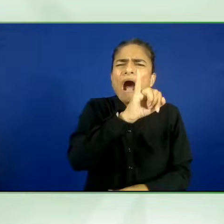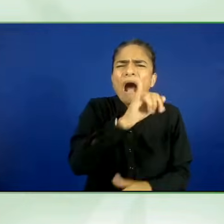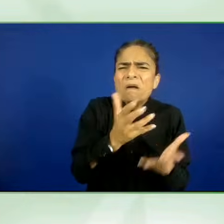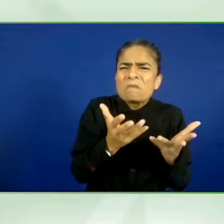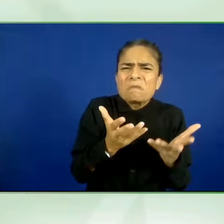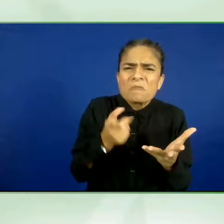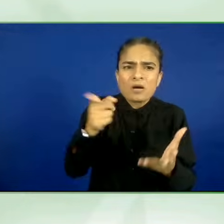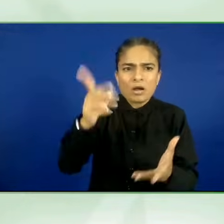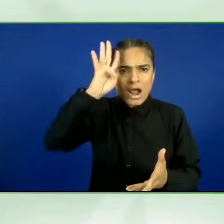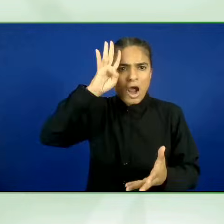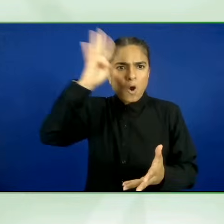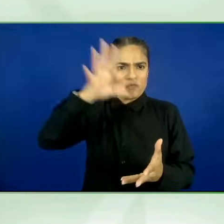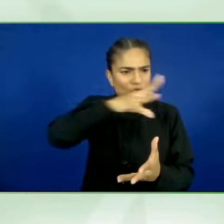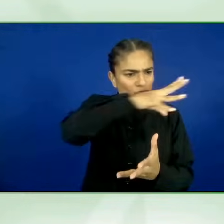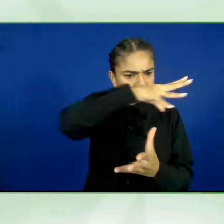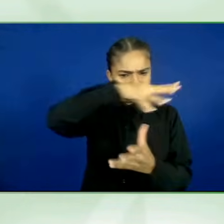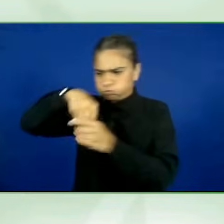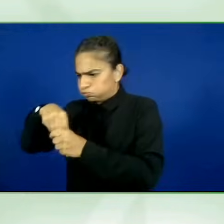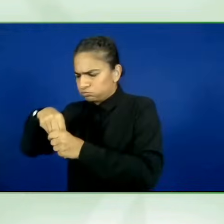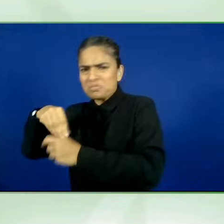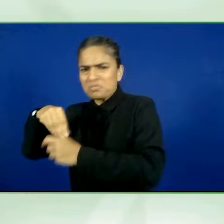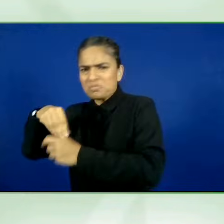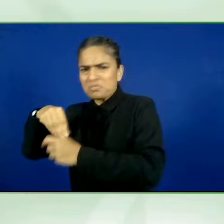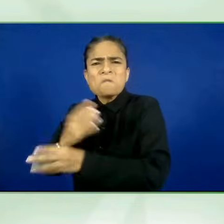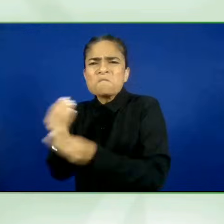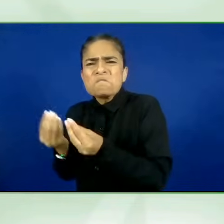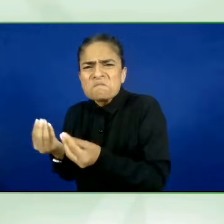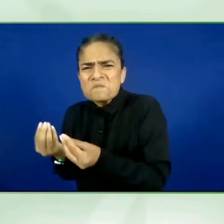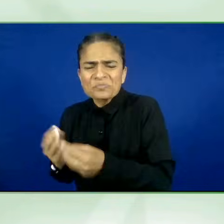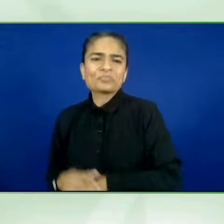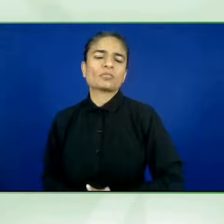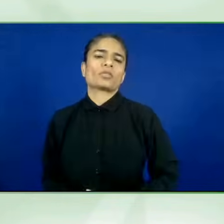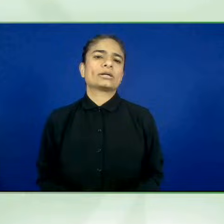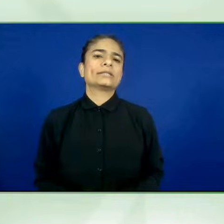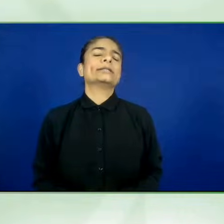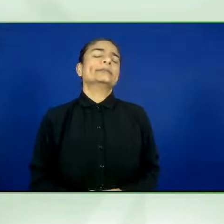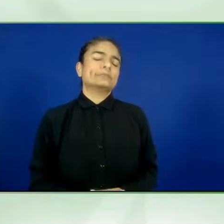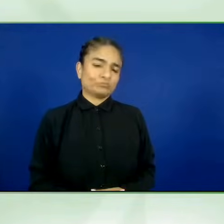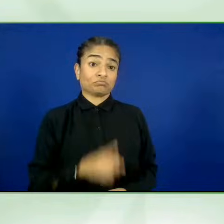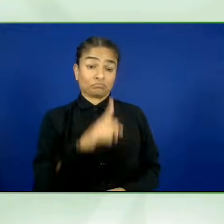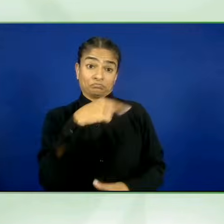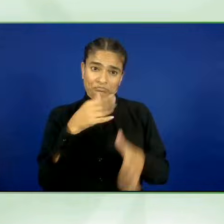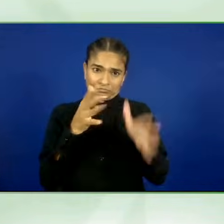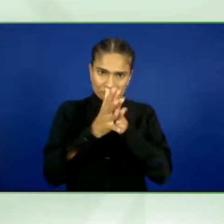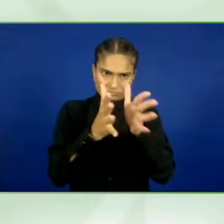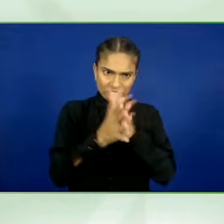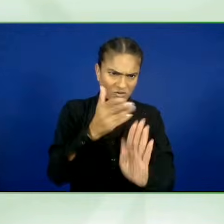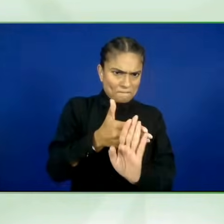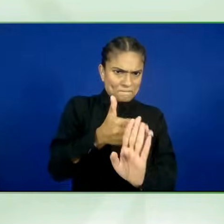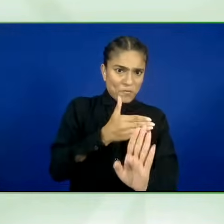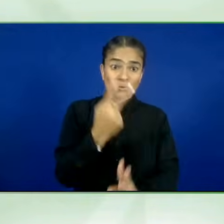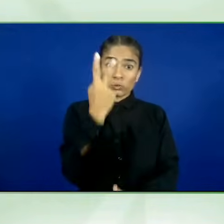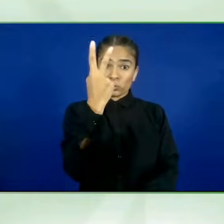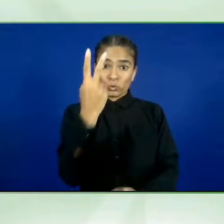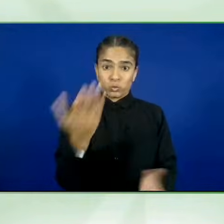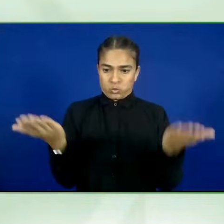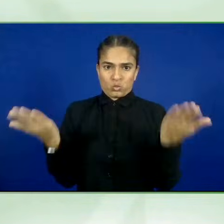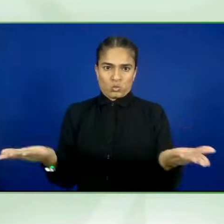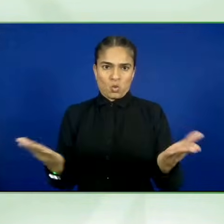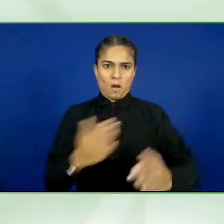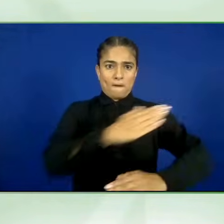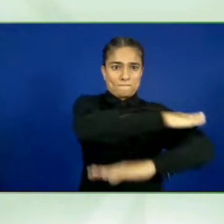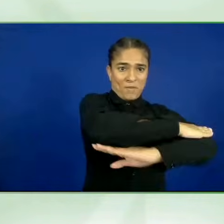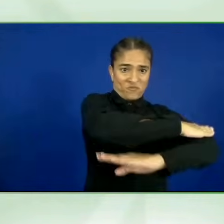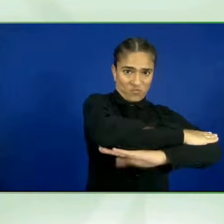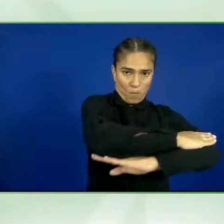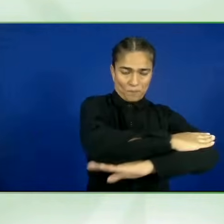So, like I mentioned, it's two platforms, Excel Cinema and Nobaflix. Excel Cinema identifies when the movie is playing in